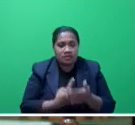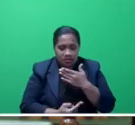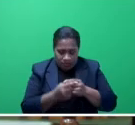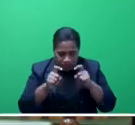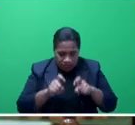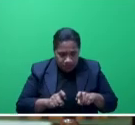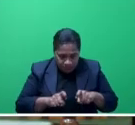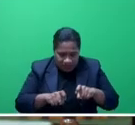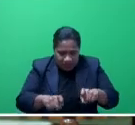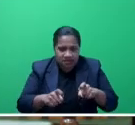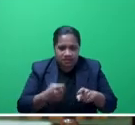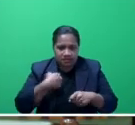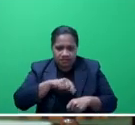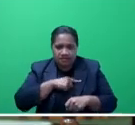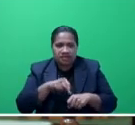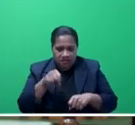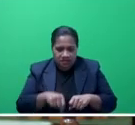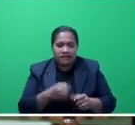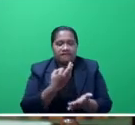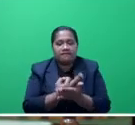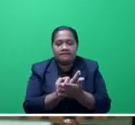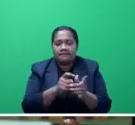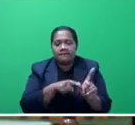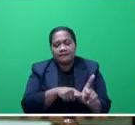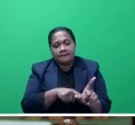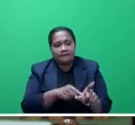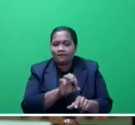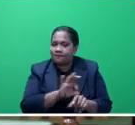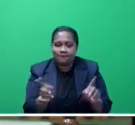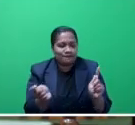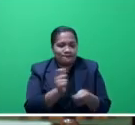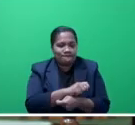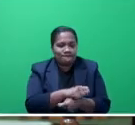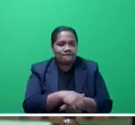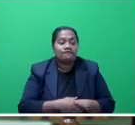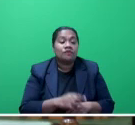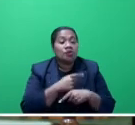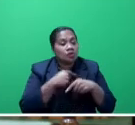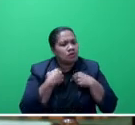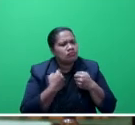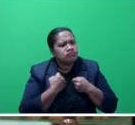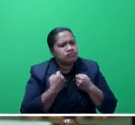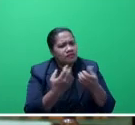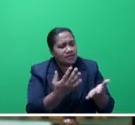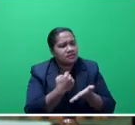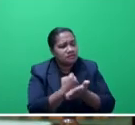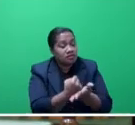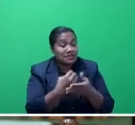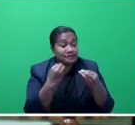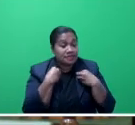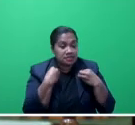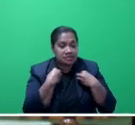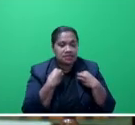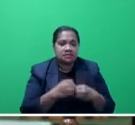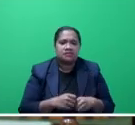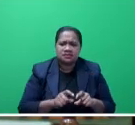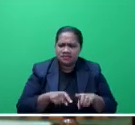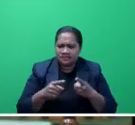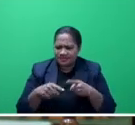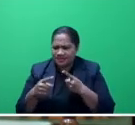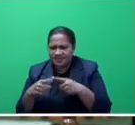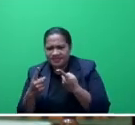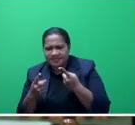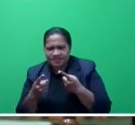this financial year. They are not being changed. We provided support to businesses with various immediate tax relief